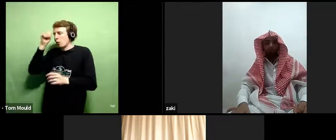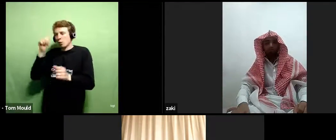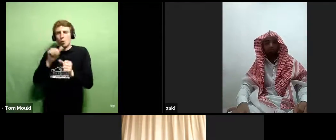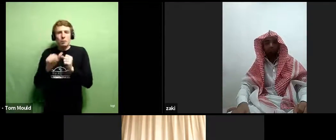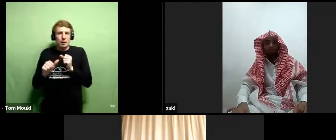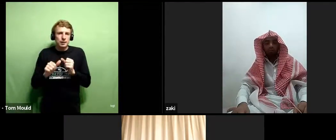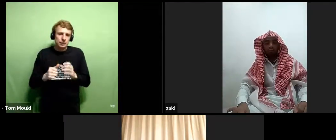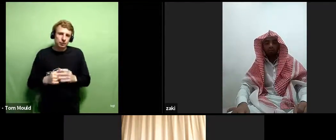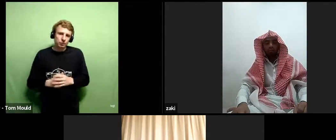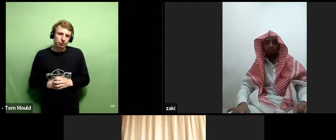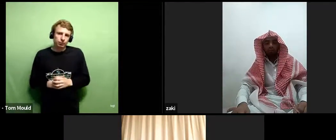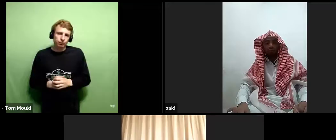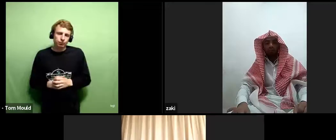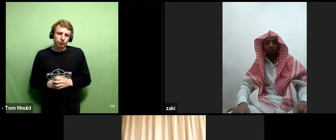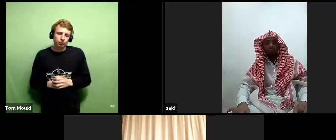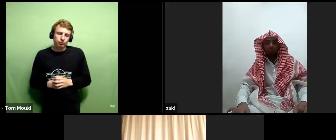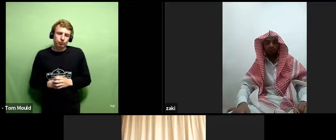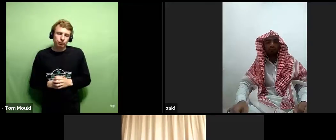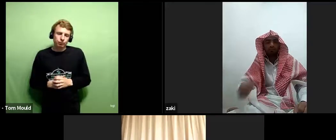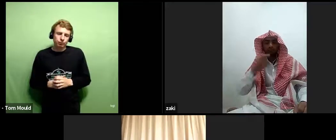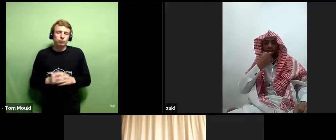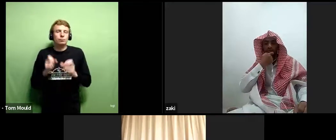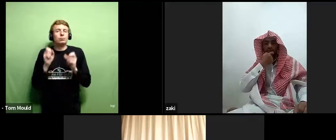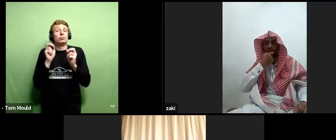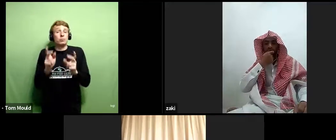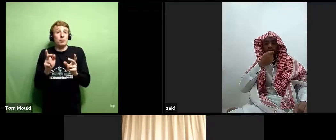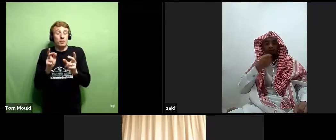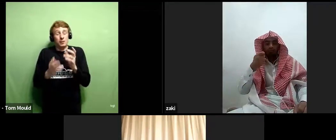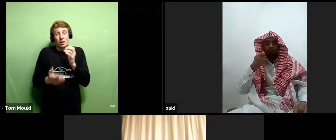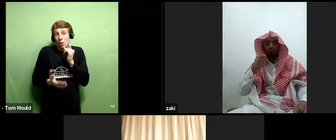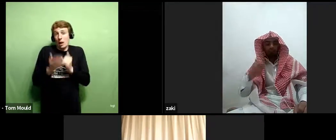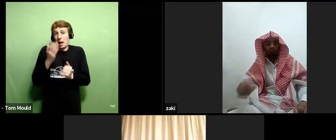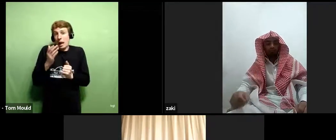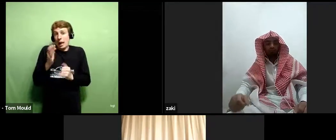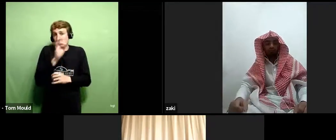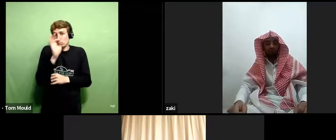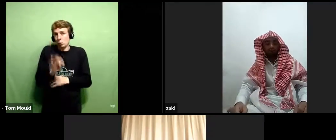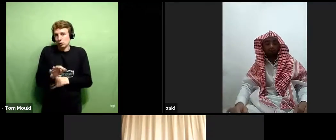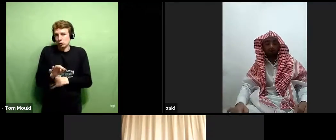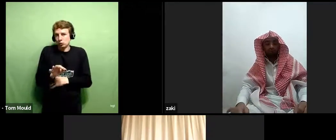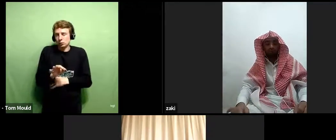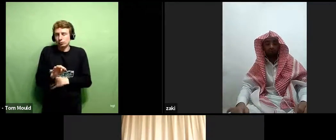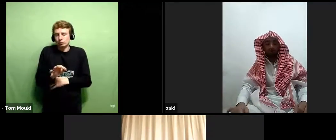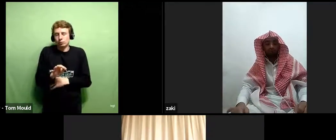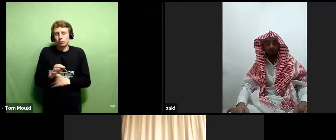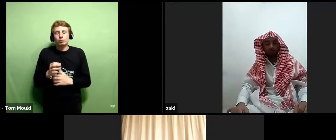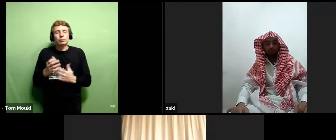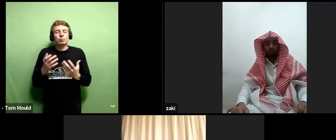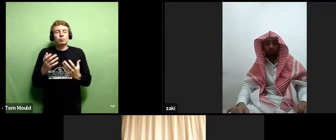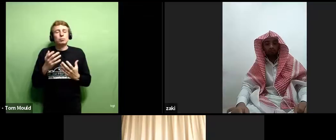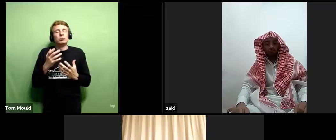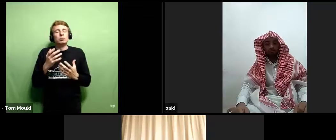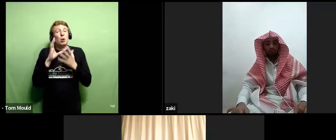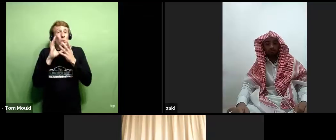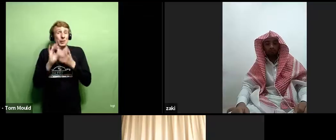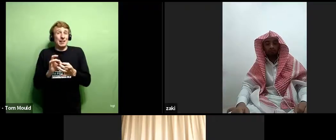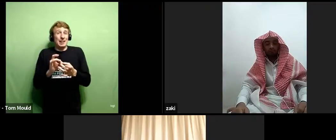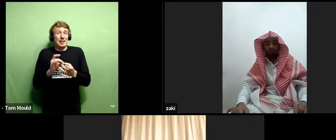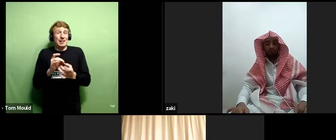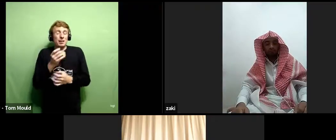It's in regards to children fasting because of the long days and the iftar finishing